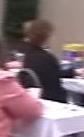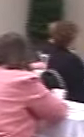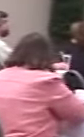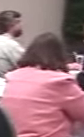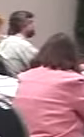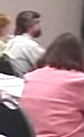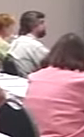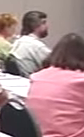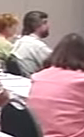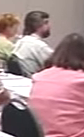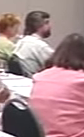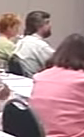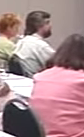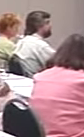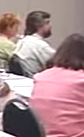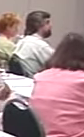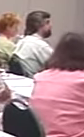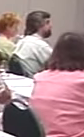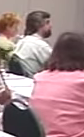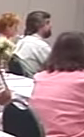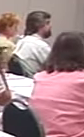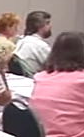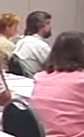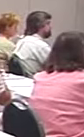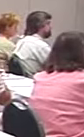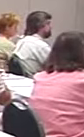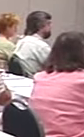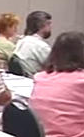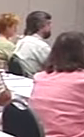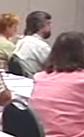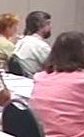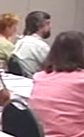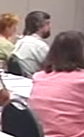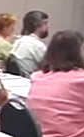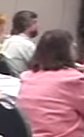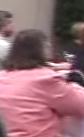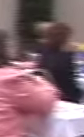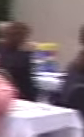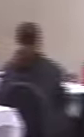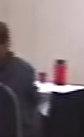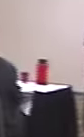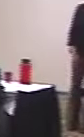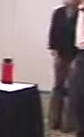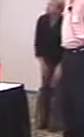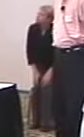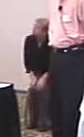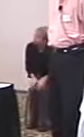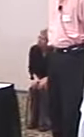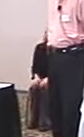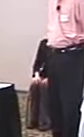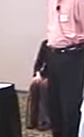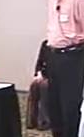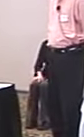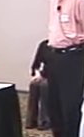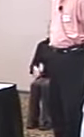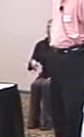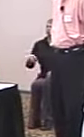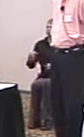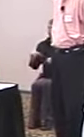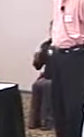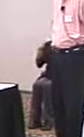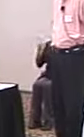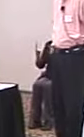What have you done that's made her face light up or where she's... Nothing. Could you repeat the question, please? What have you done